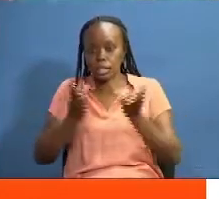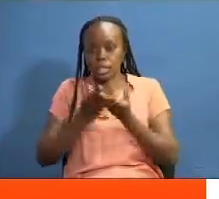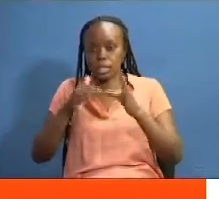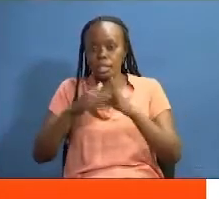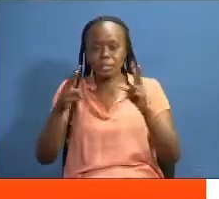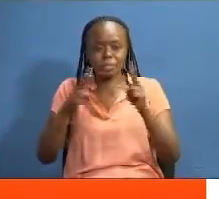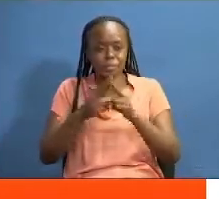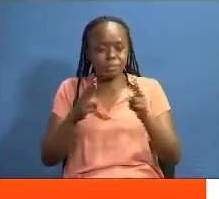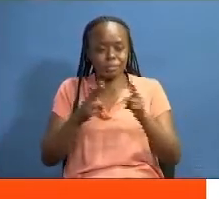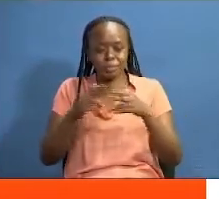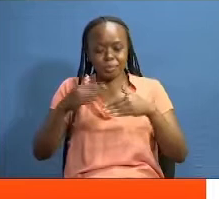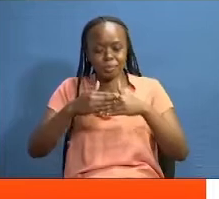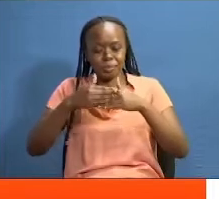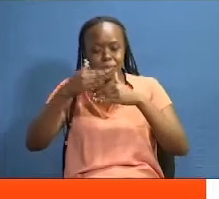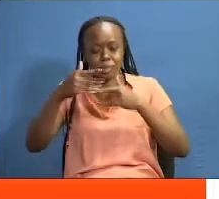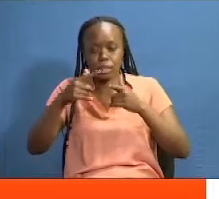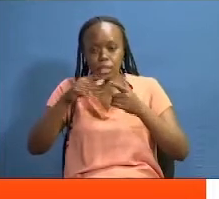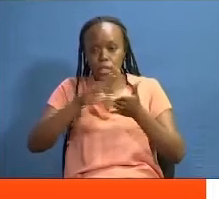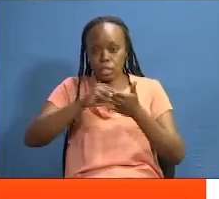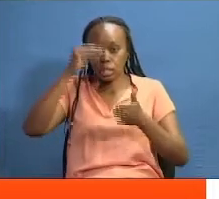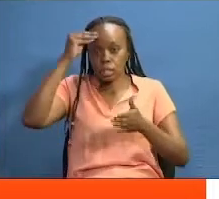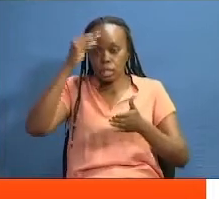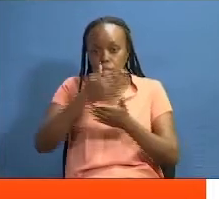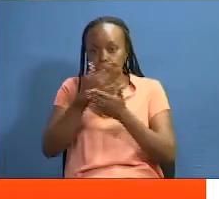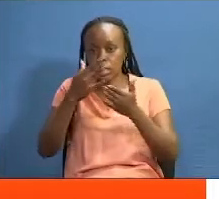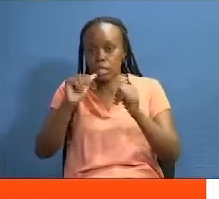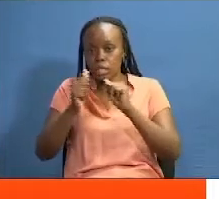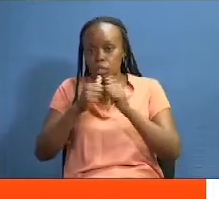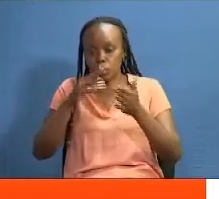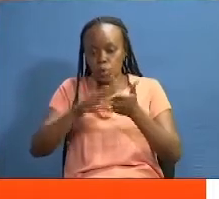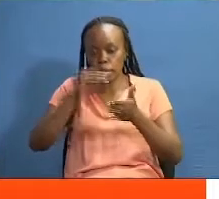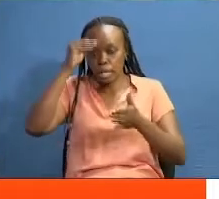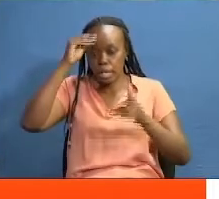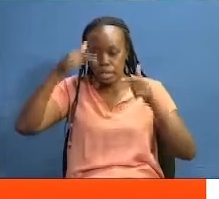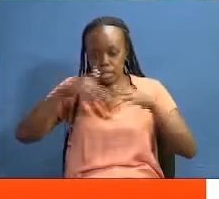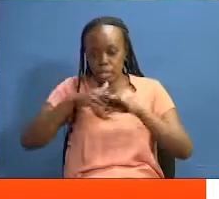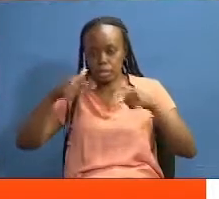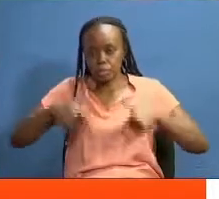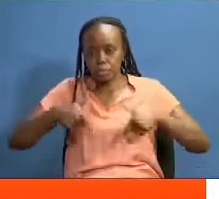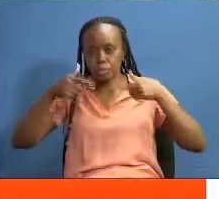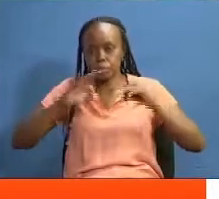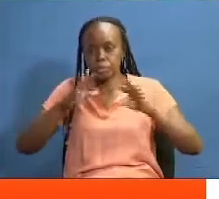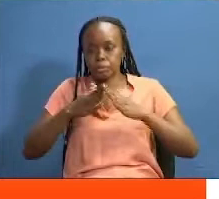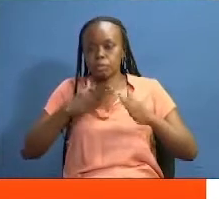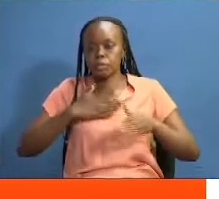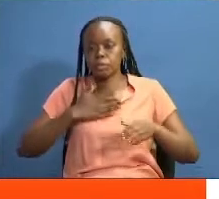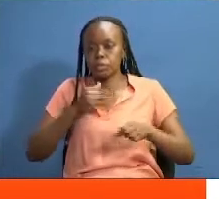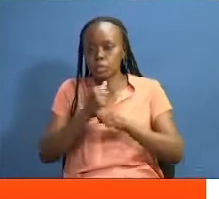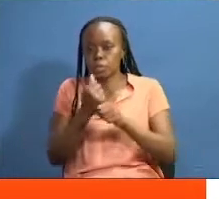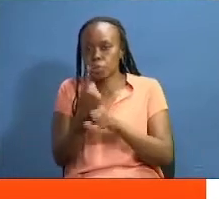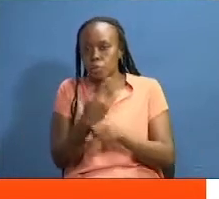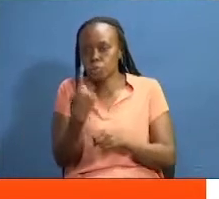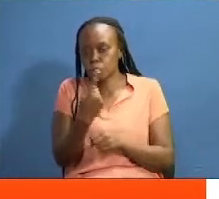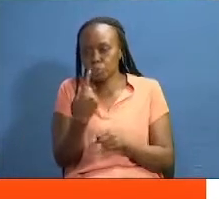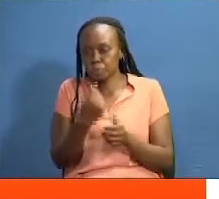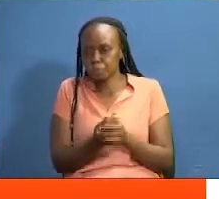really pushed me to learn things that I could have not learned in life if I could have stuck with my career. Right. My line